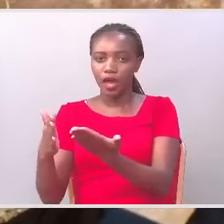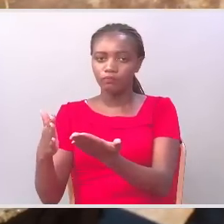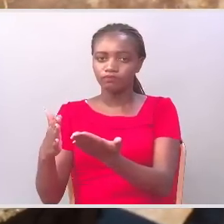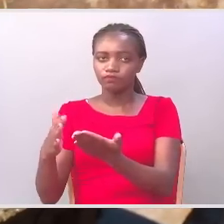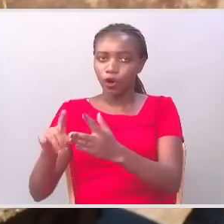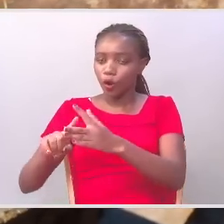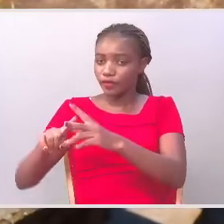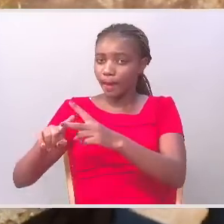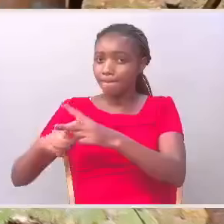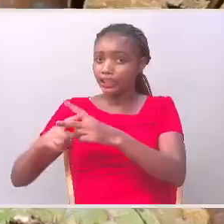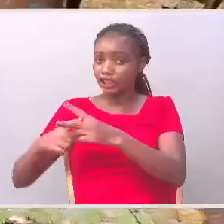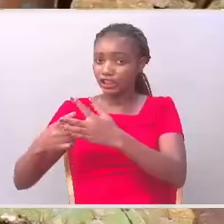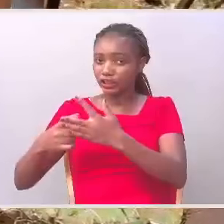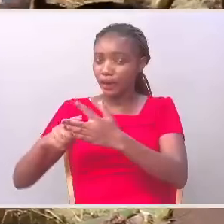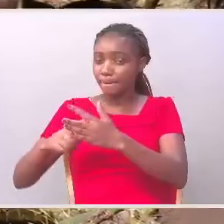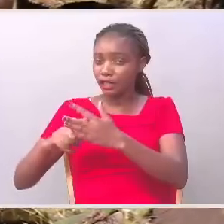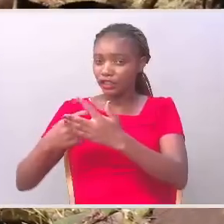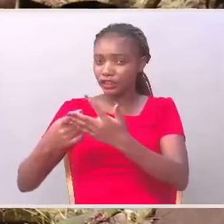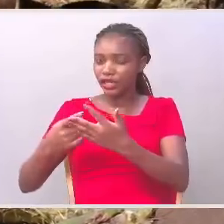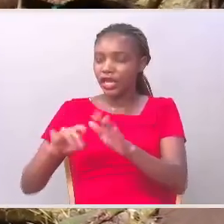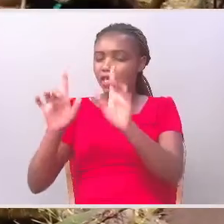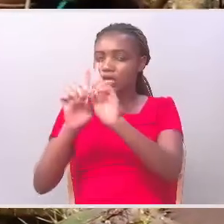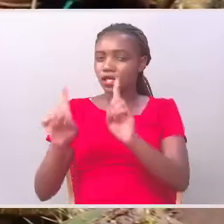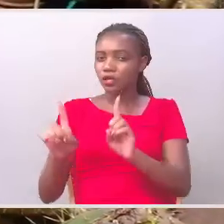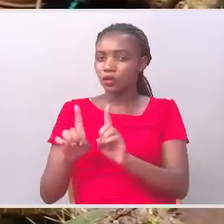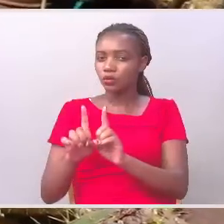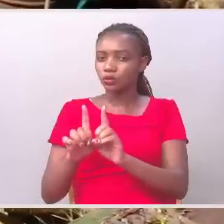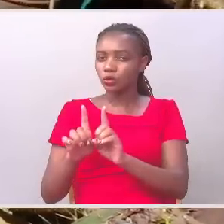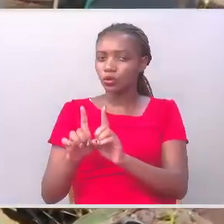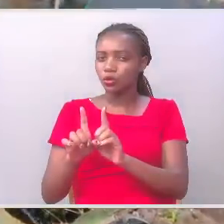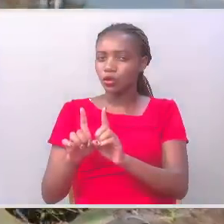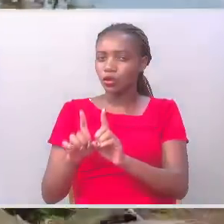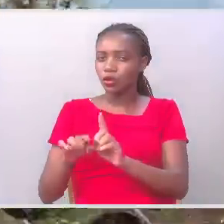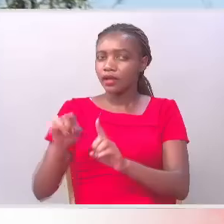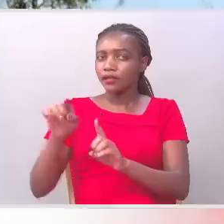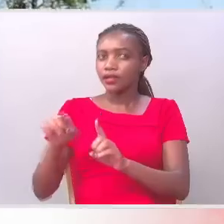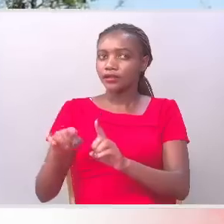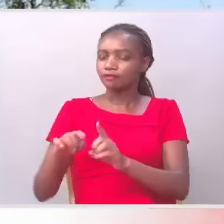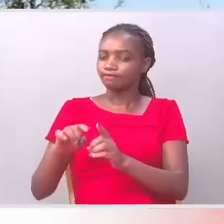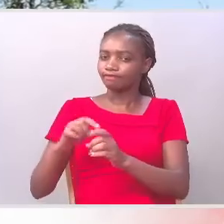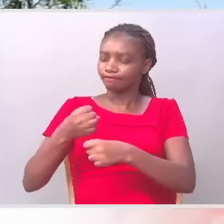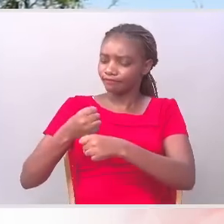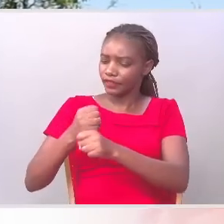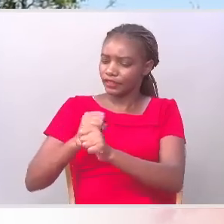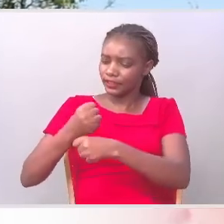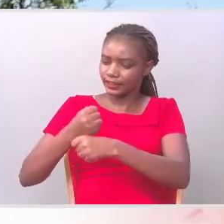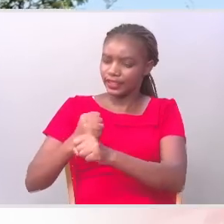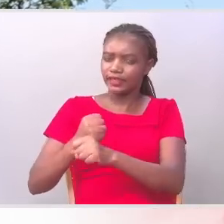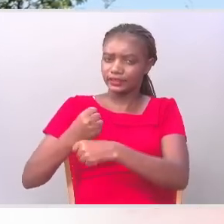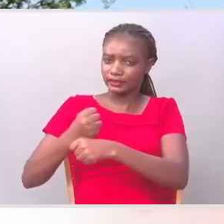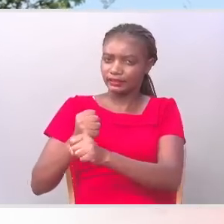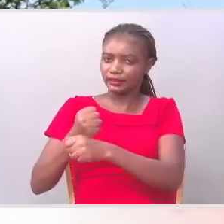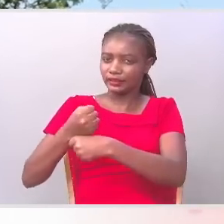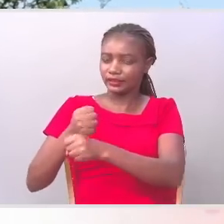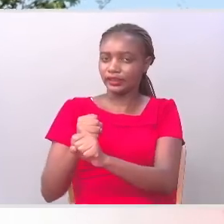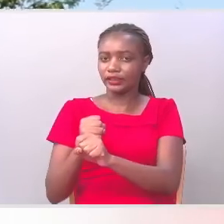crusher has an opening at the top whereby that Opuntia gets crushed to some